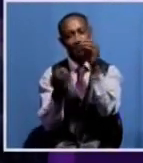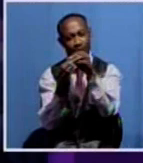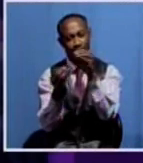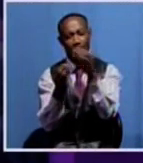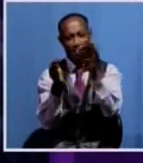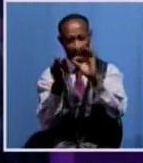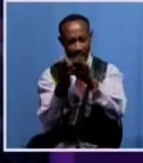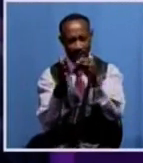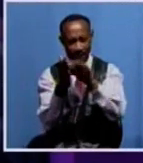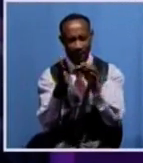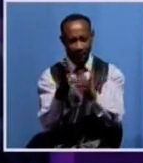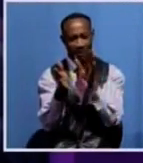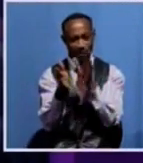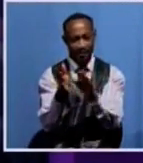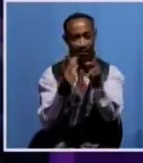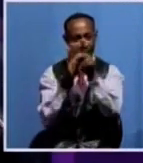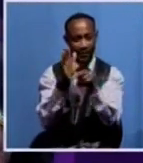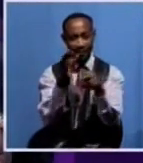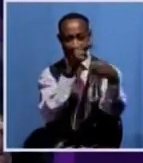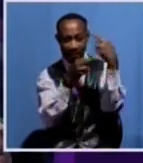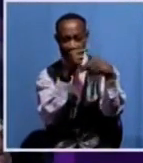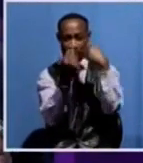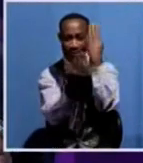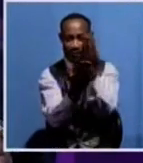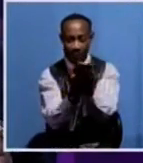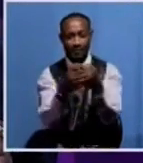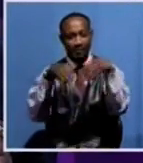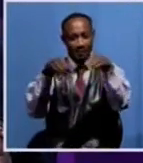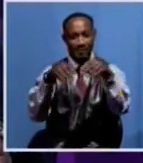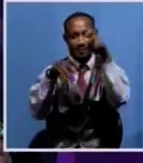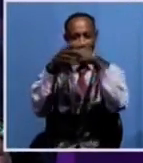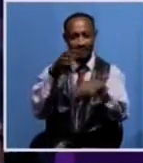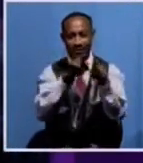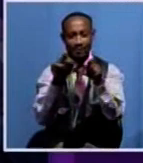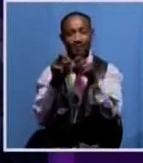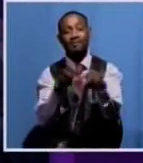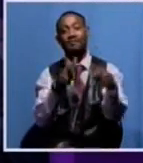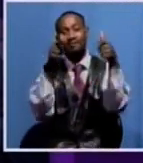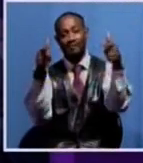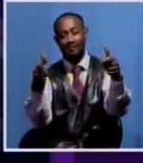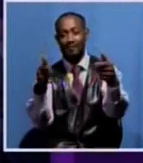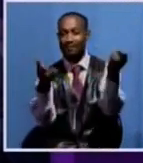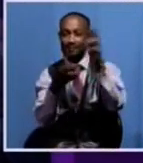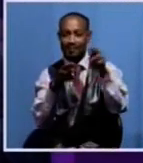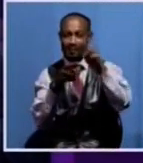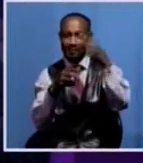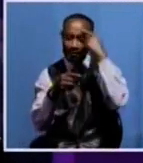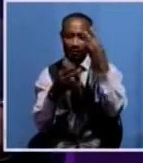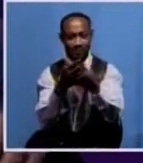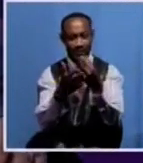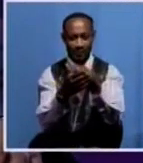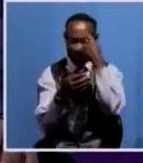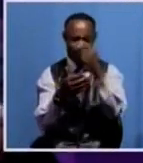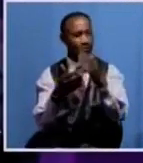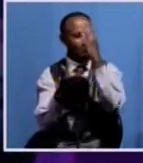key among them policy reversal on proposed sales tax and a huge increase in allocation of funds for dismantling